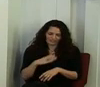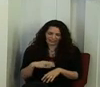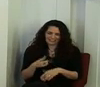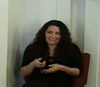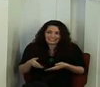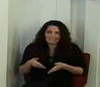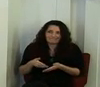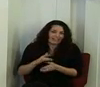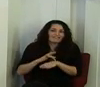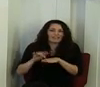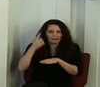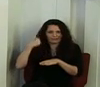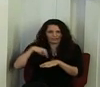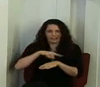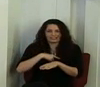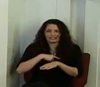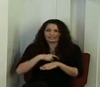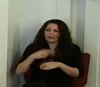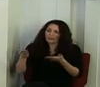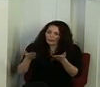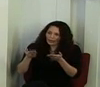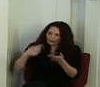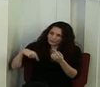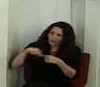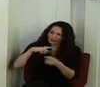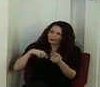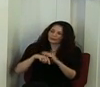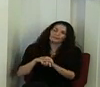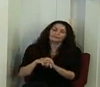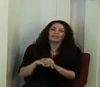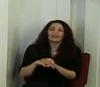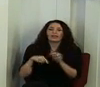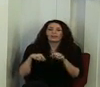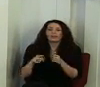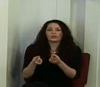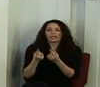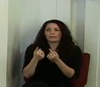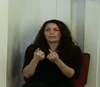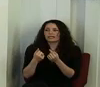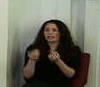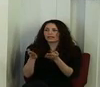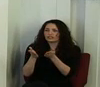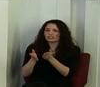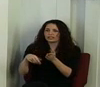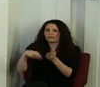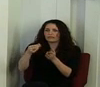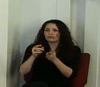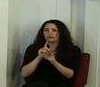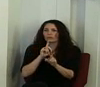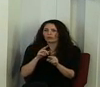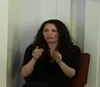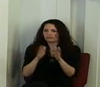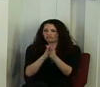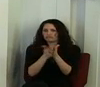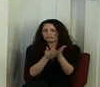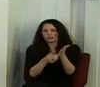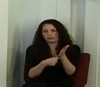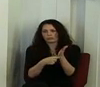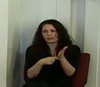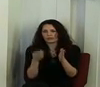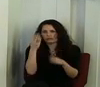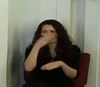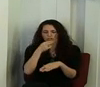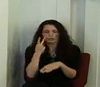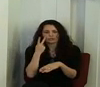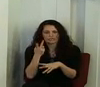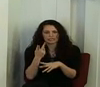us in the world. So welcome to you. As you came in, the ushers would have given you your orders of worship, and on the front, you'll find the order of worship.